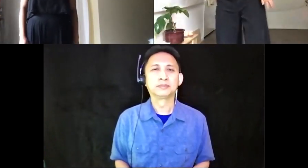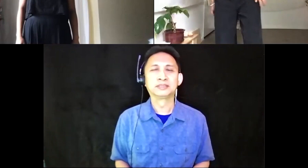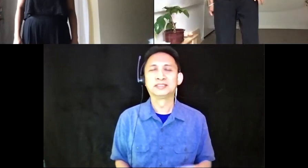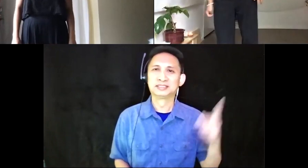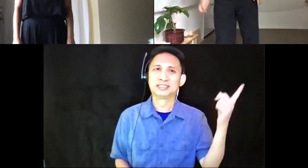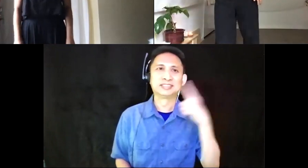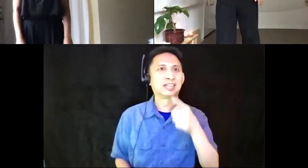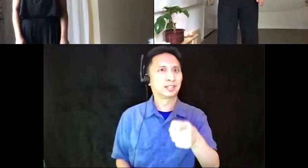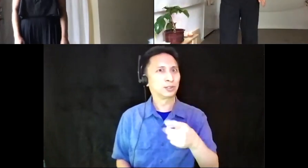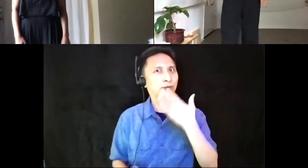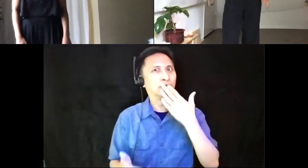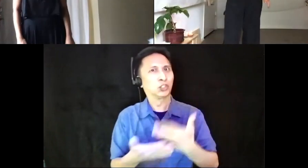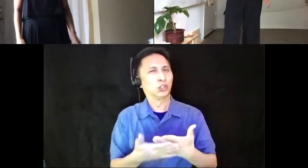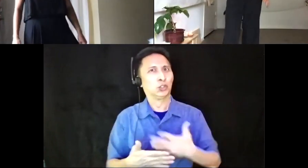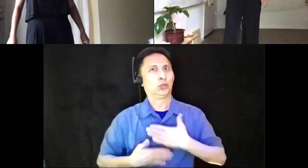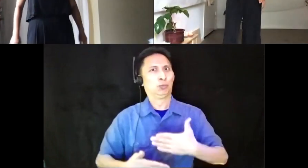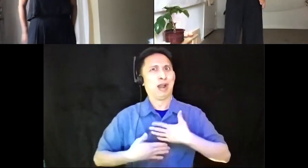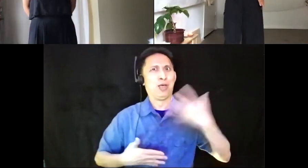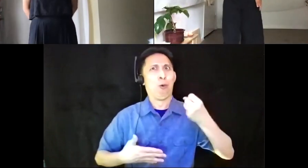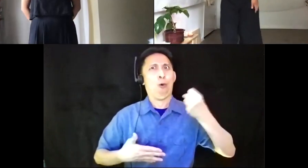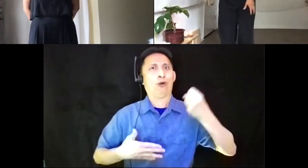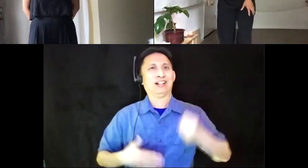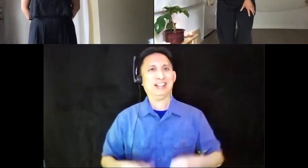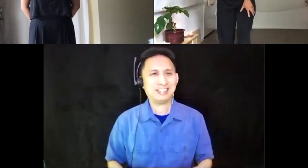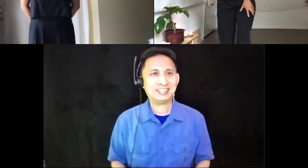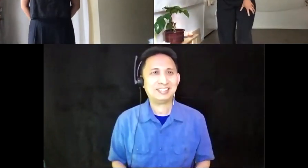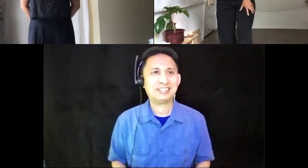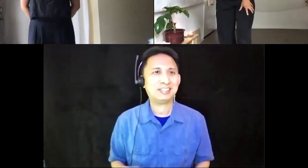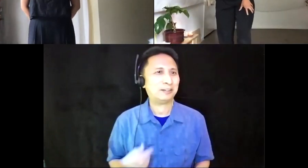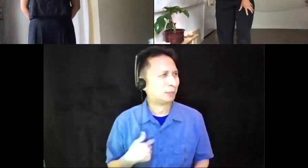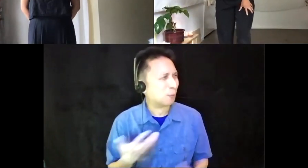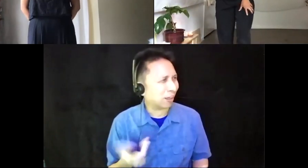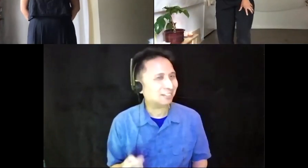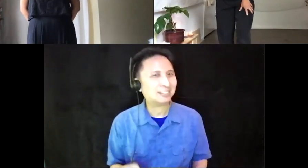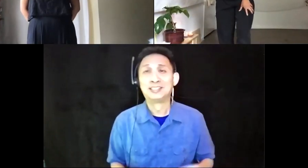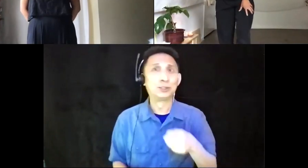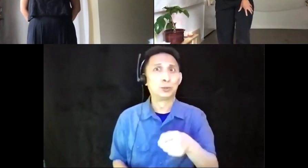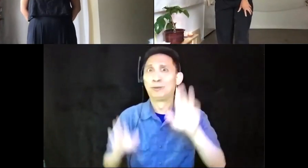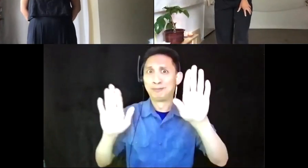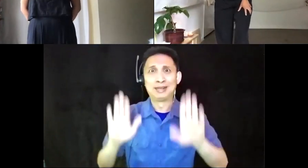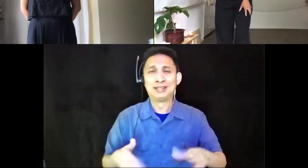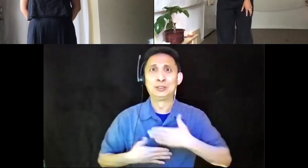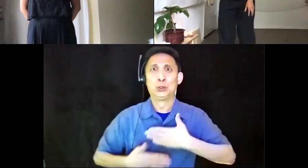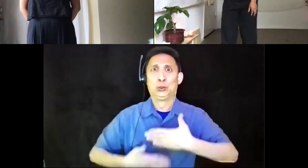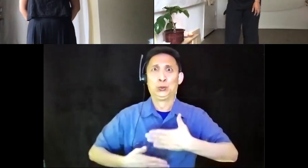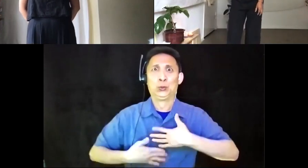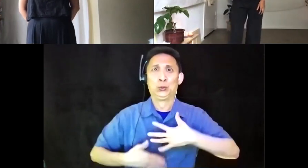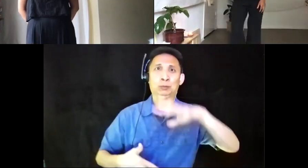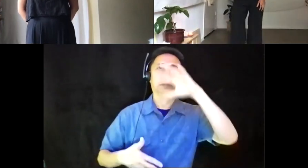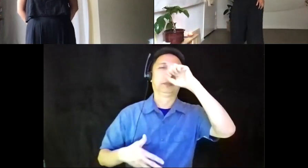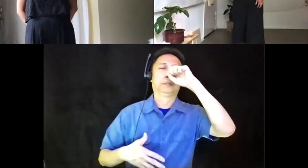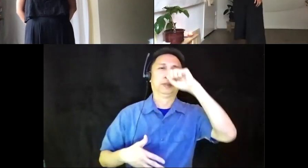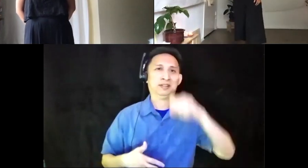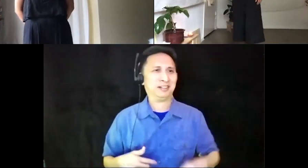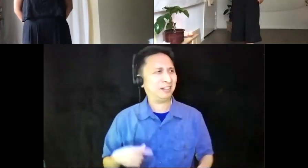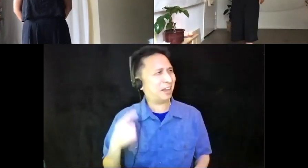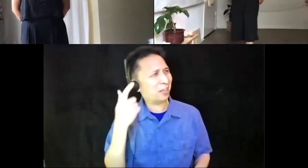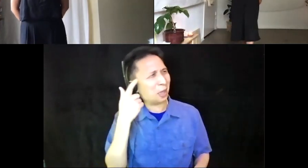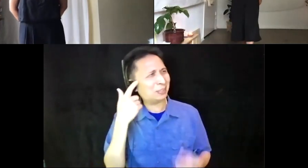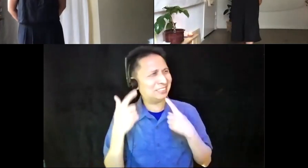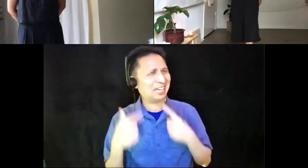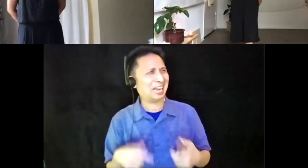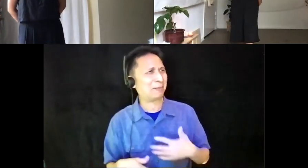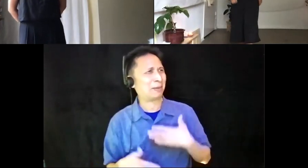breath level. I have amazing what? Breath. It's because I practice Qigong, and so